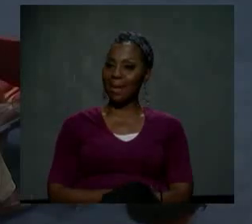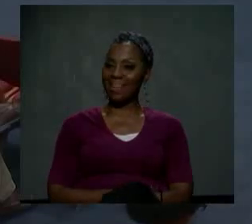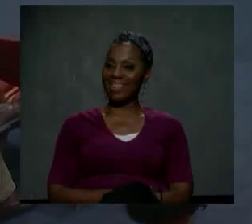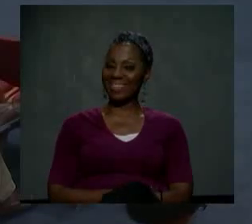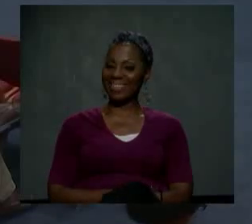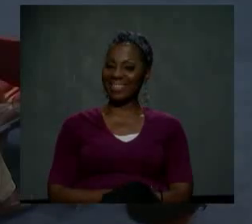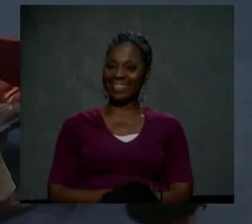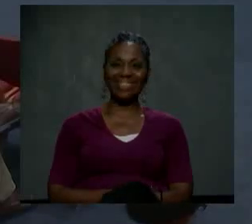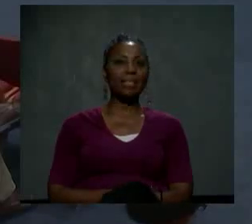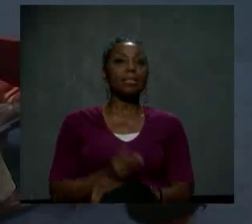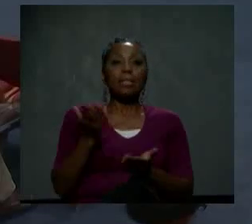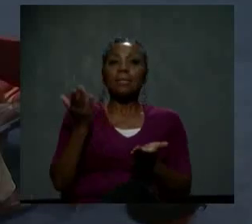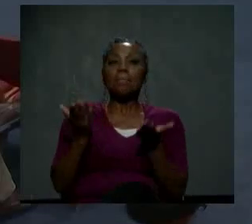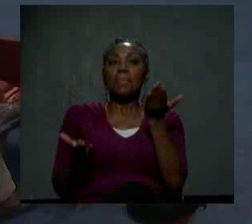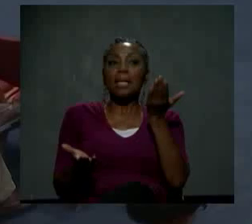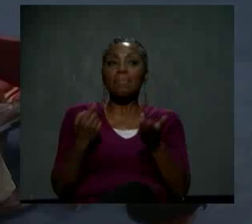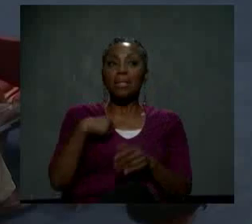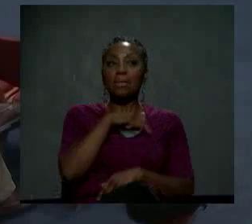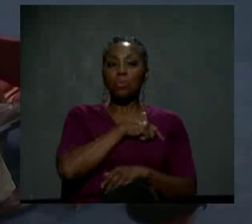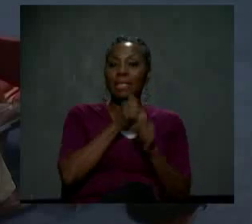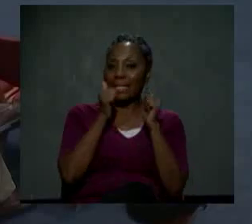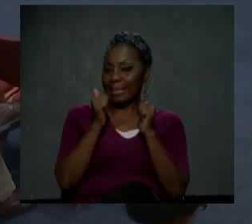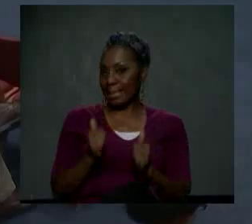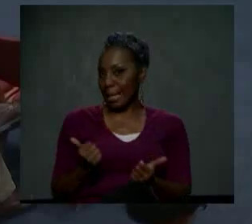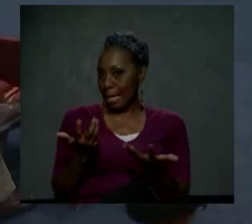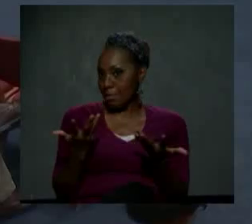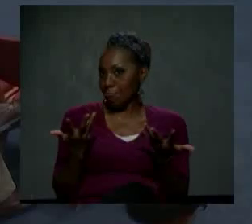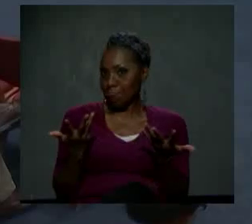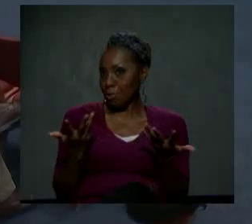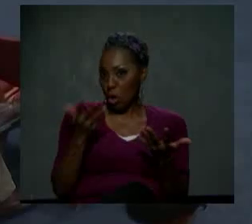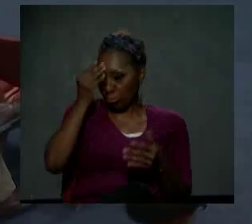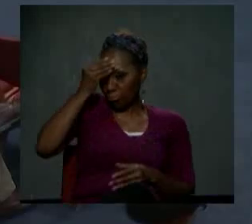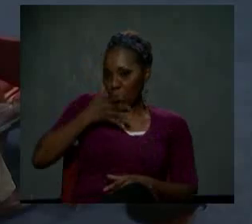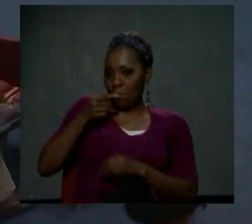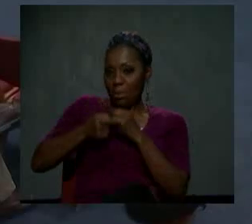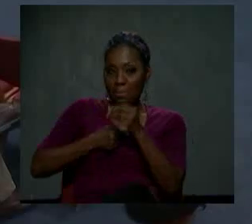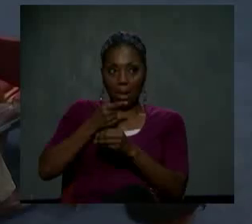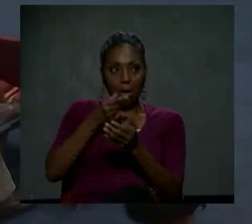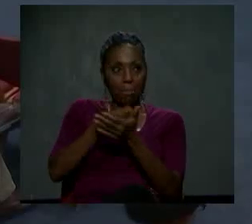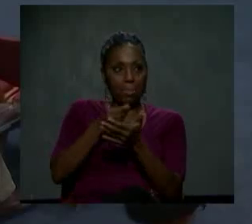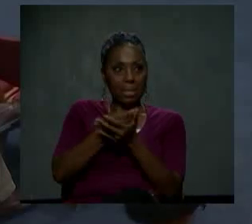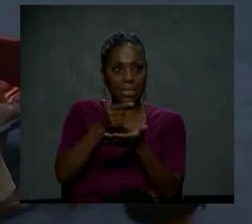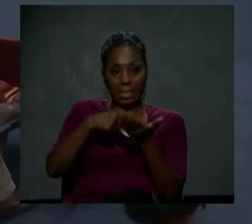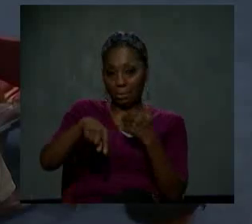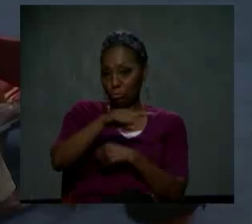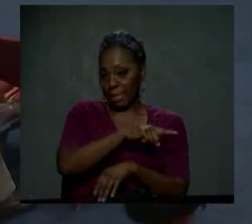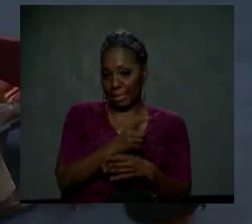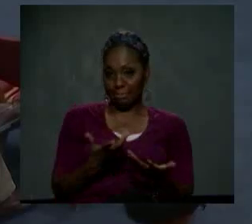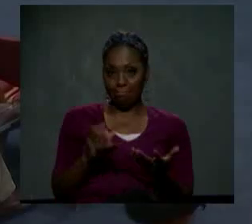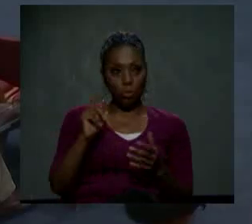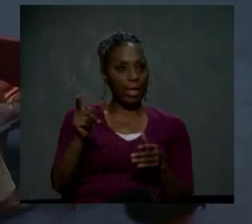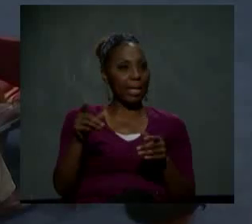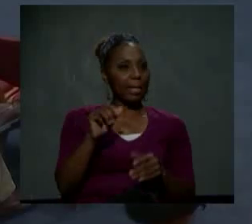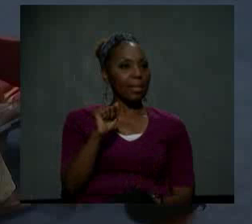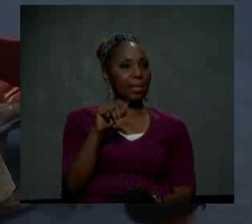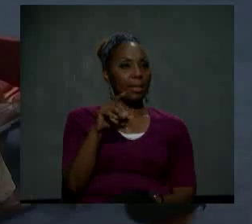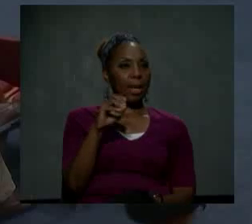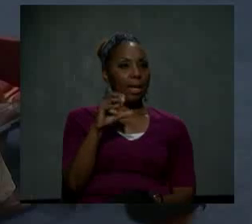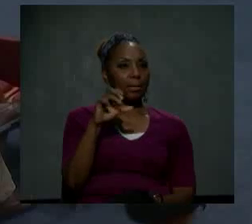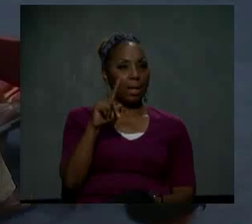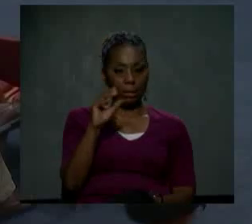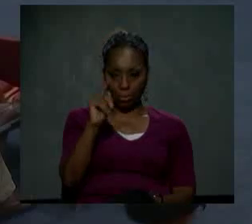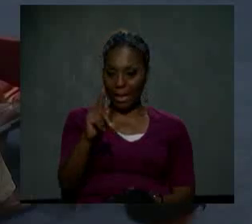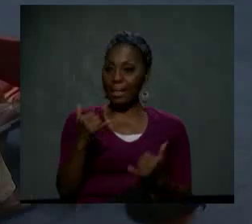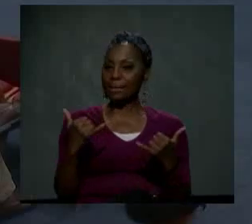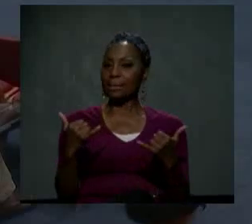And maybe we can find out about the money next week, a little bit earlier. Director Adcock?